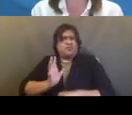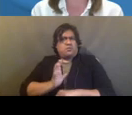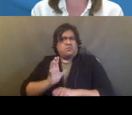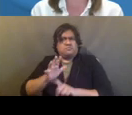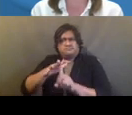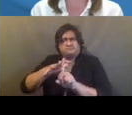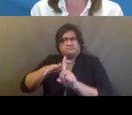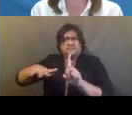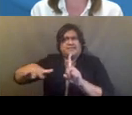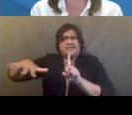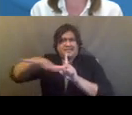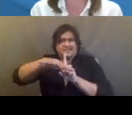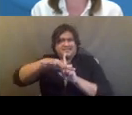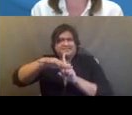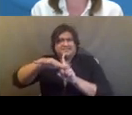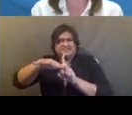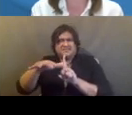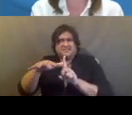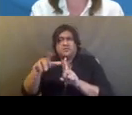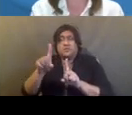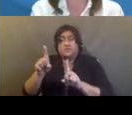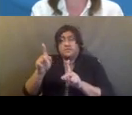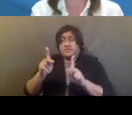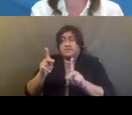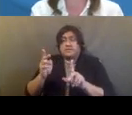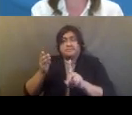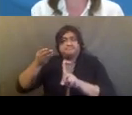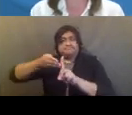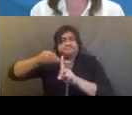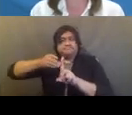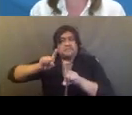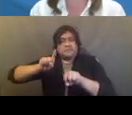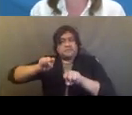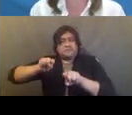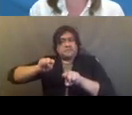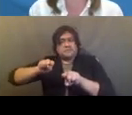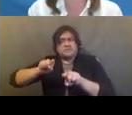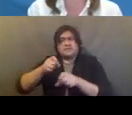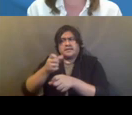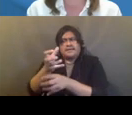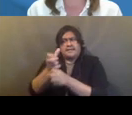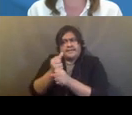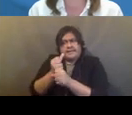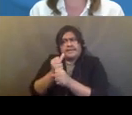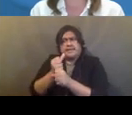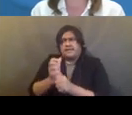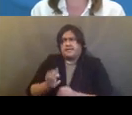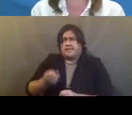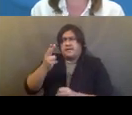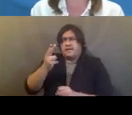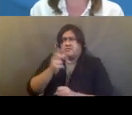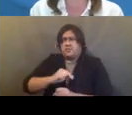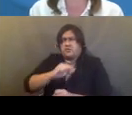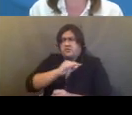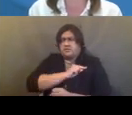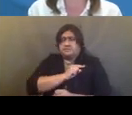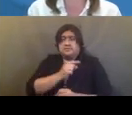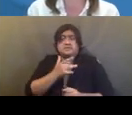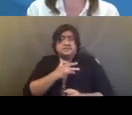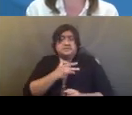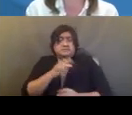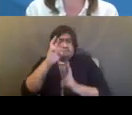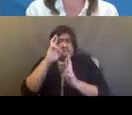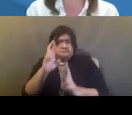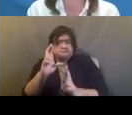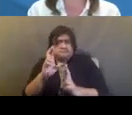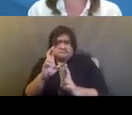quality, sensitive healthcare. And so in 2016, we launched the Gender Health